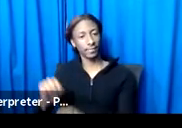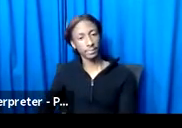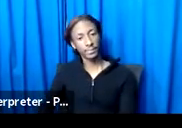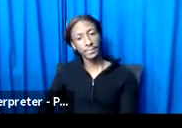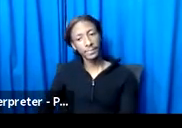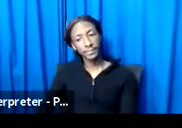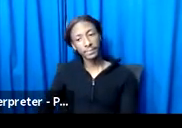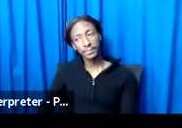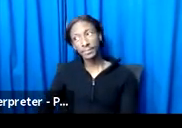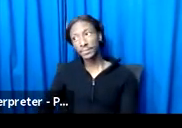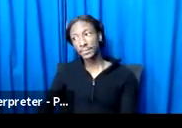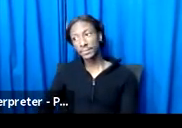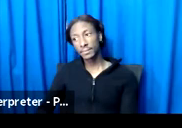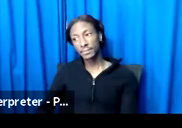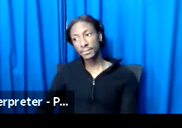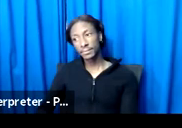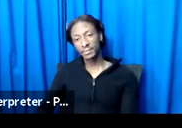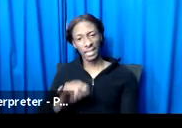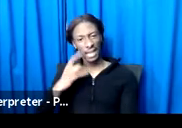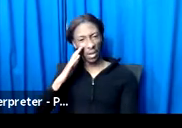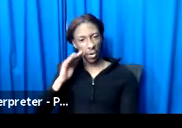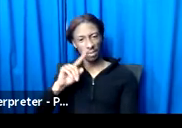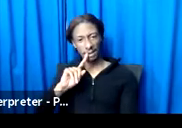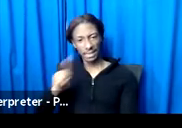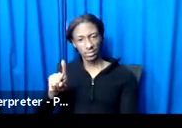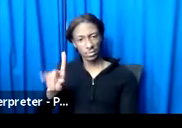I hope that's enough to answer your question. Thank you.